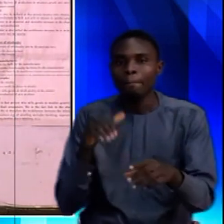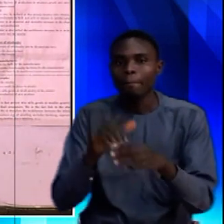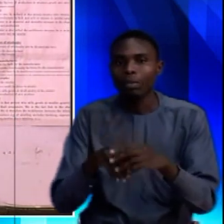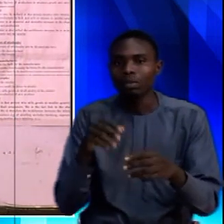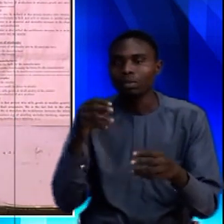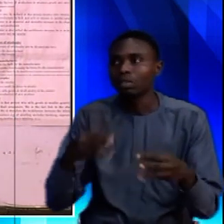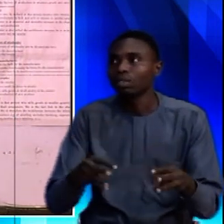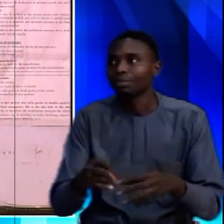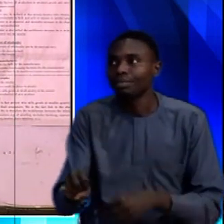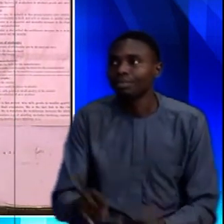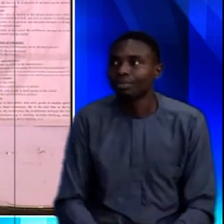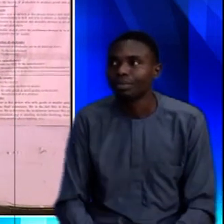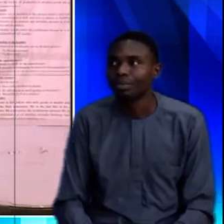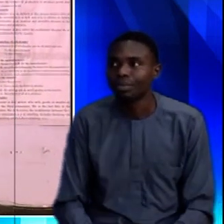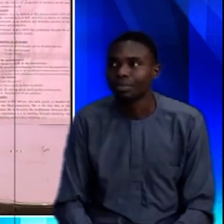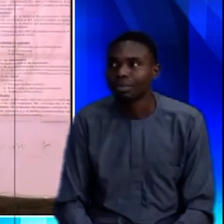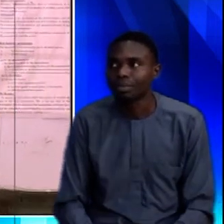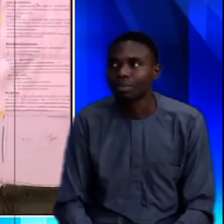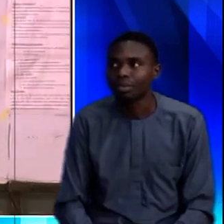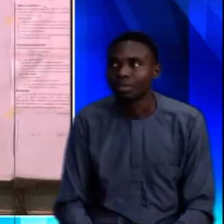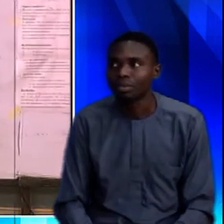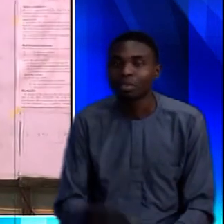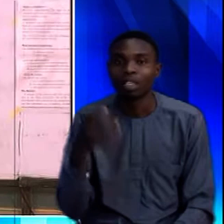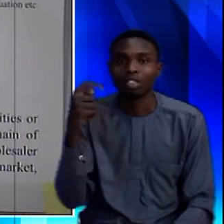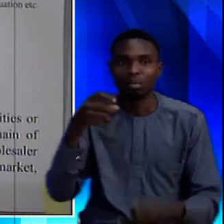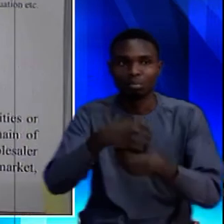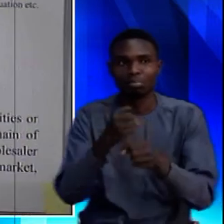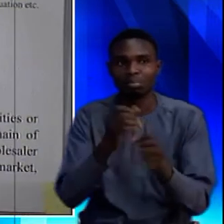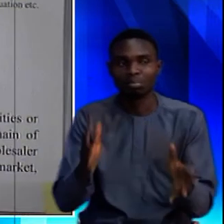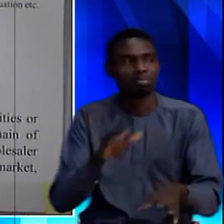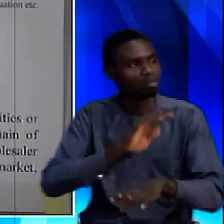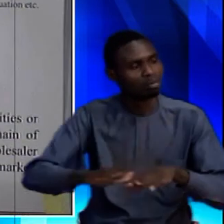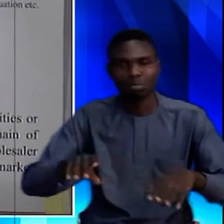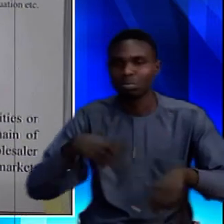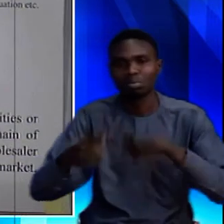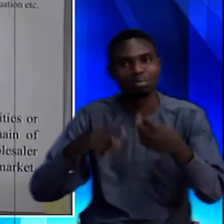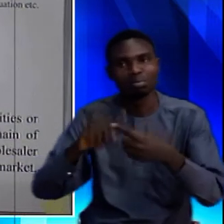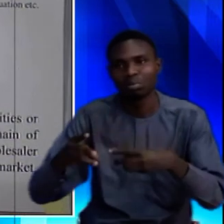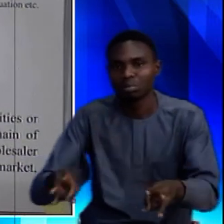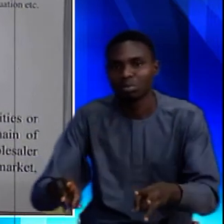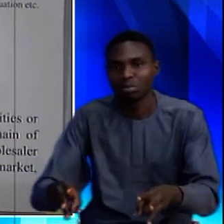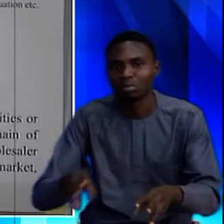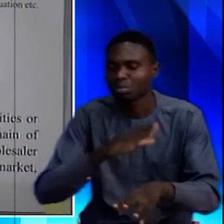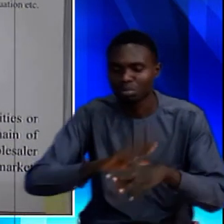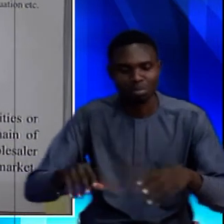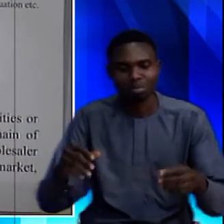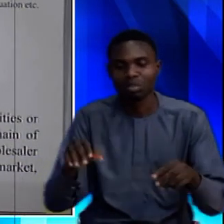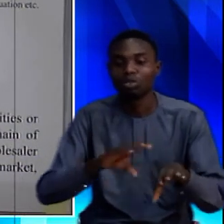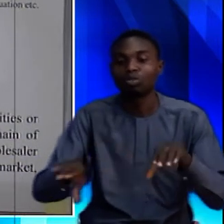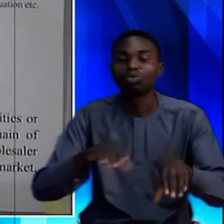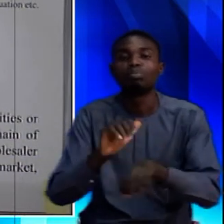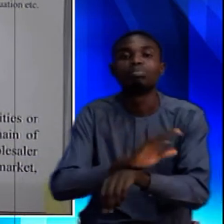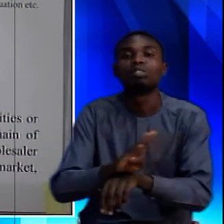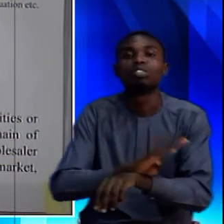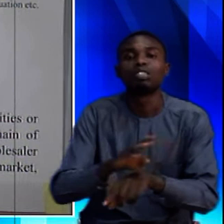is the manufacturer doesn't go to market. He doesn't deal with the customer direct. Rather, it's the